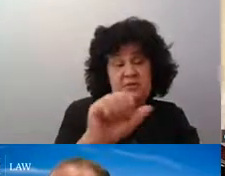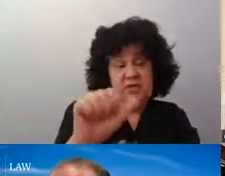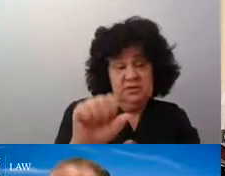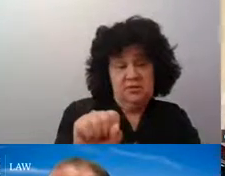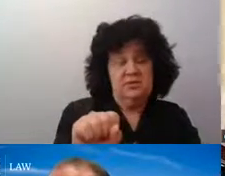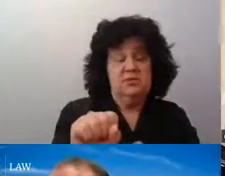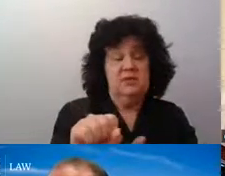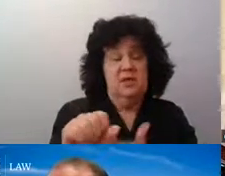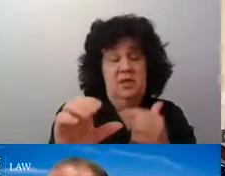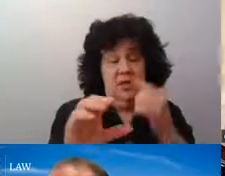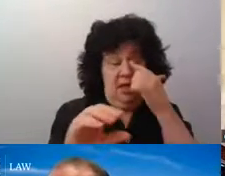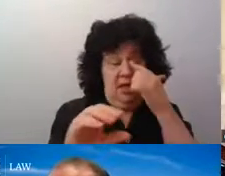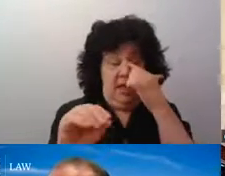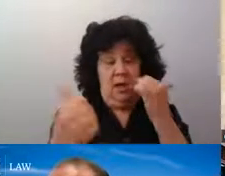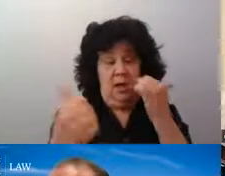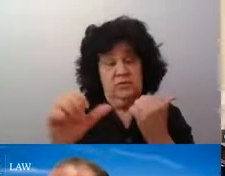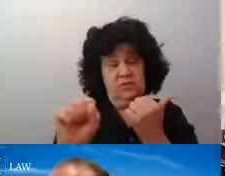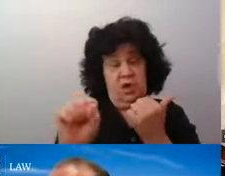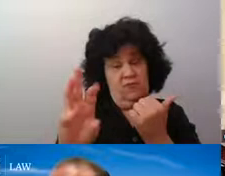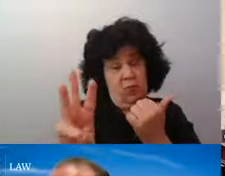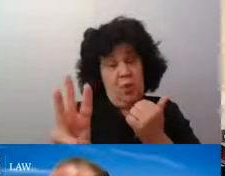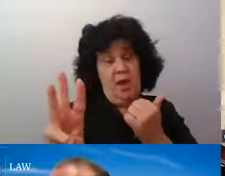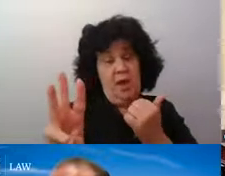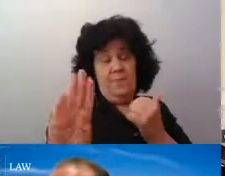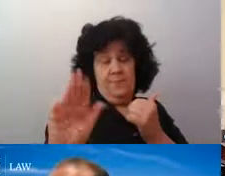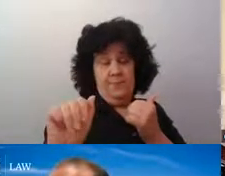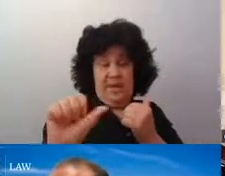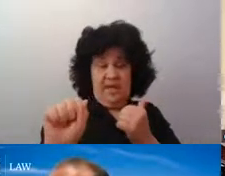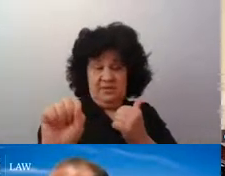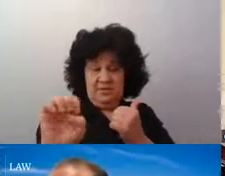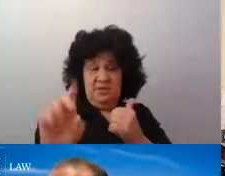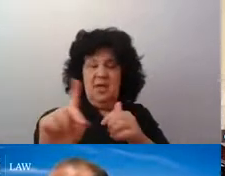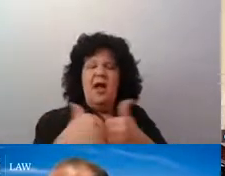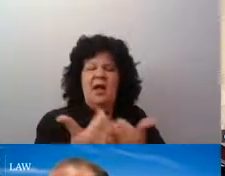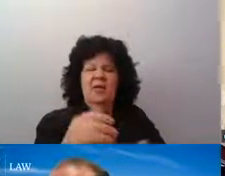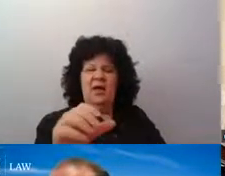PaaS-based software product offerings and services, how would the ST tool